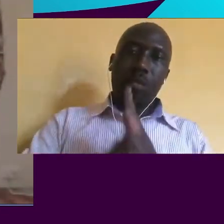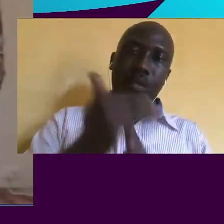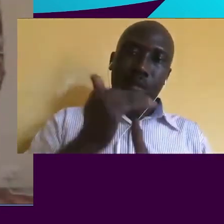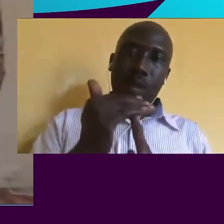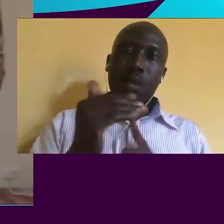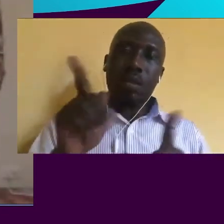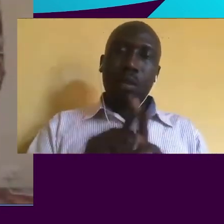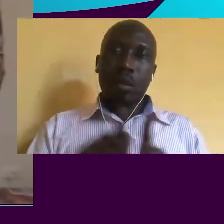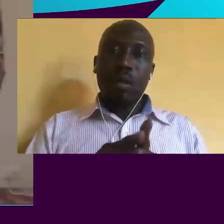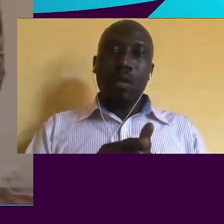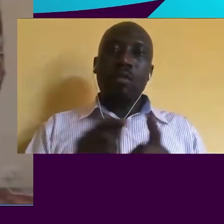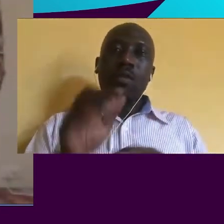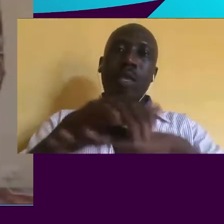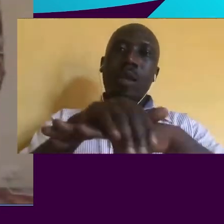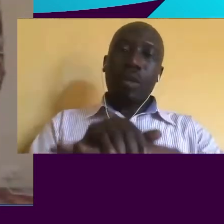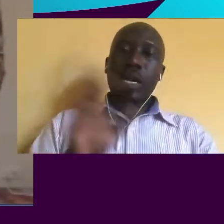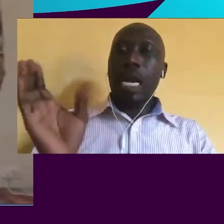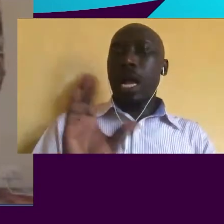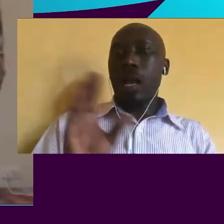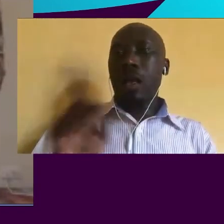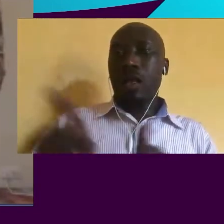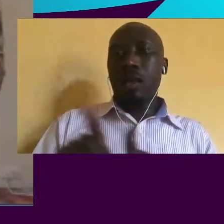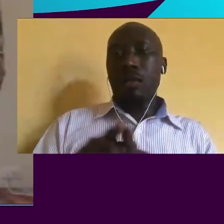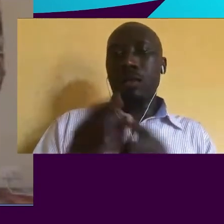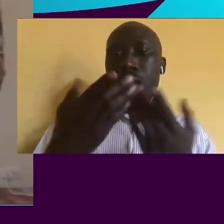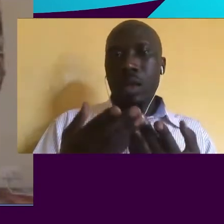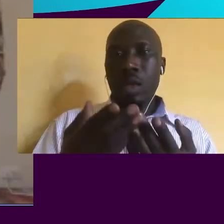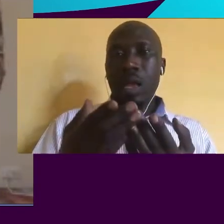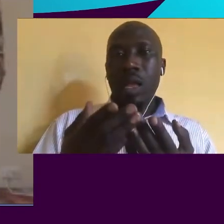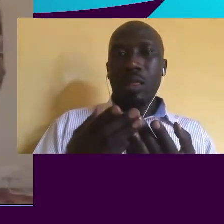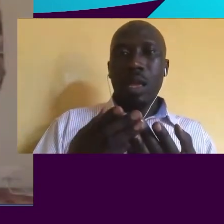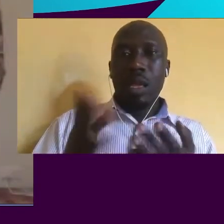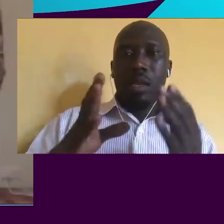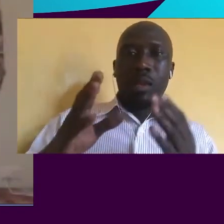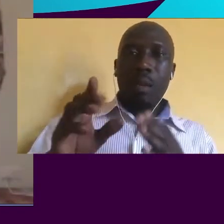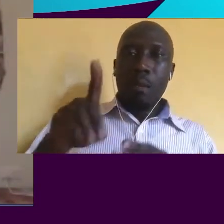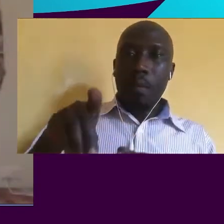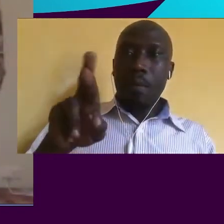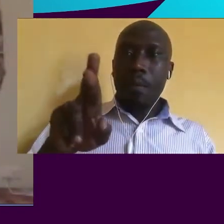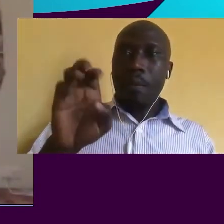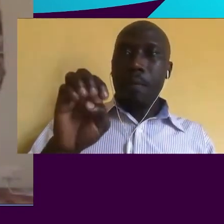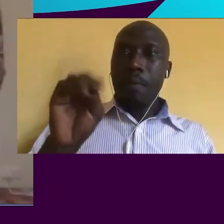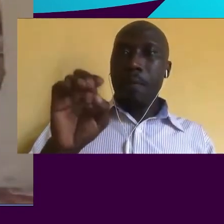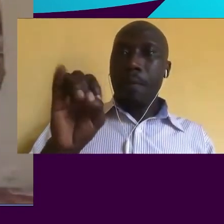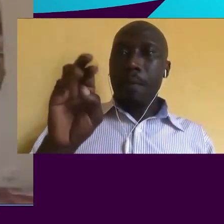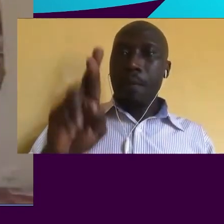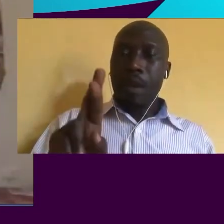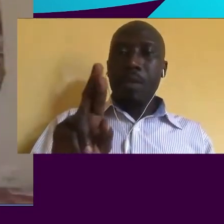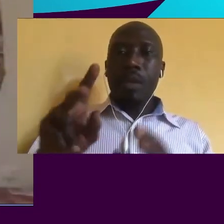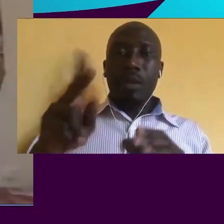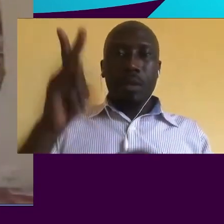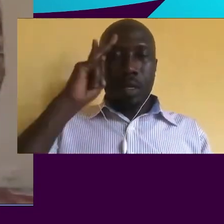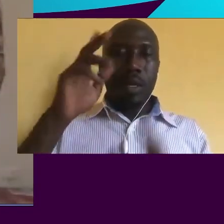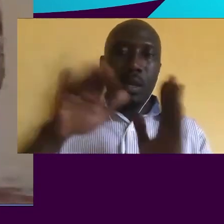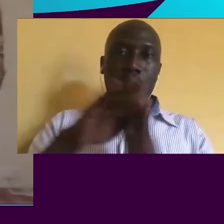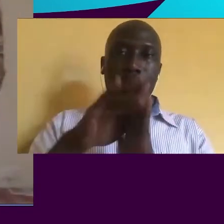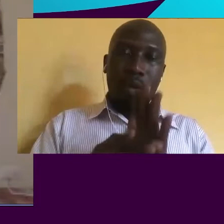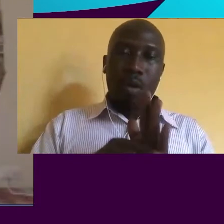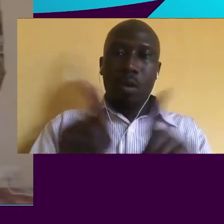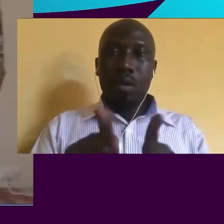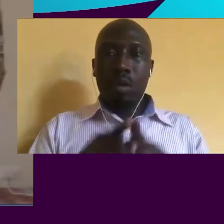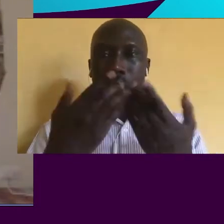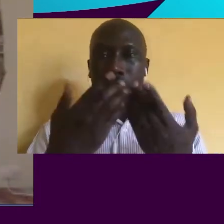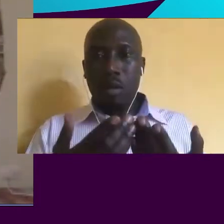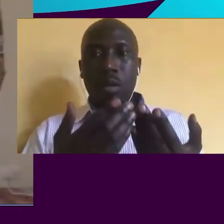Council and the Premier Skills Program, to learn from our experienced staff here off the field and our experiences working at the